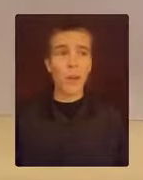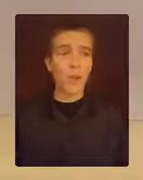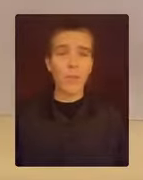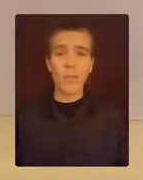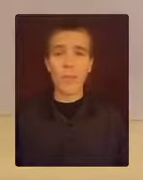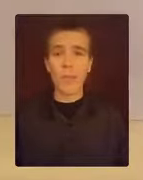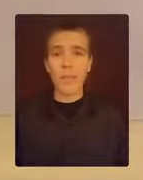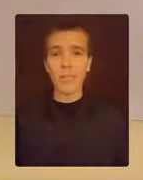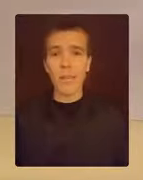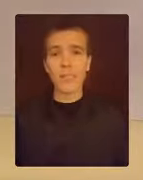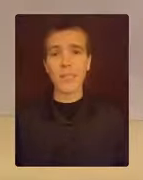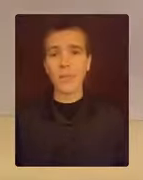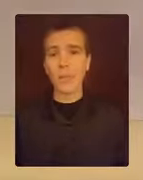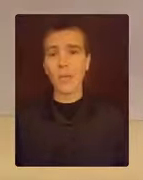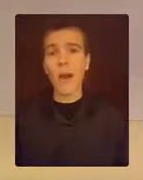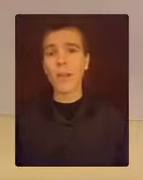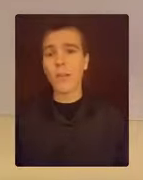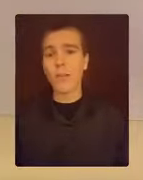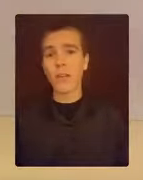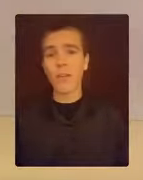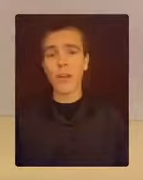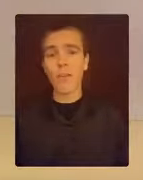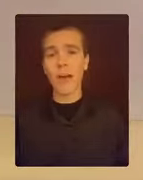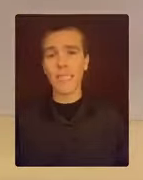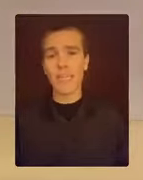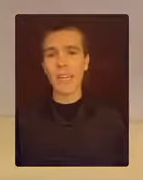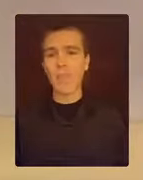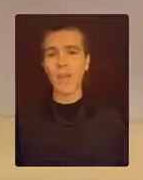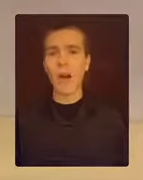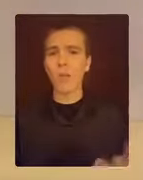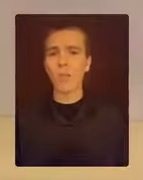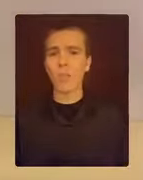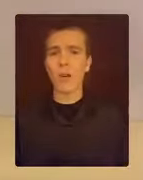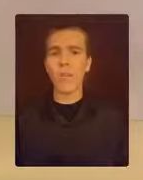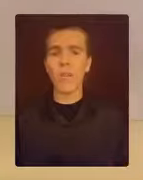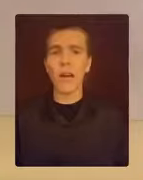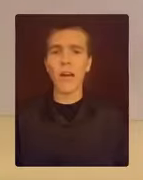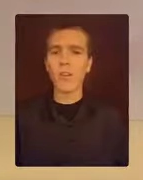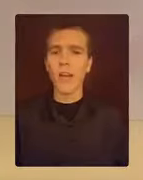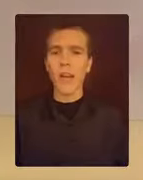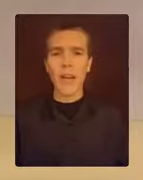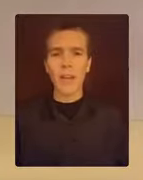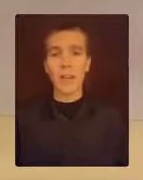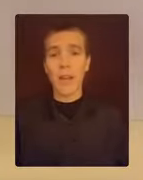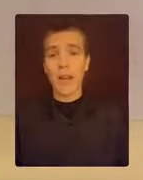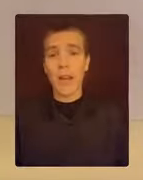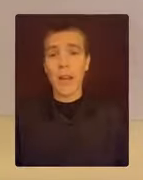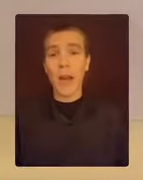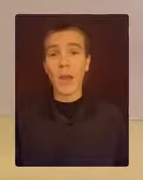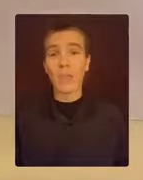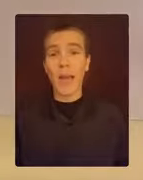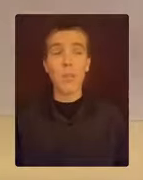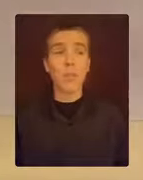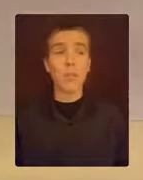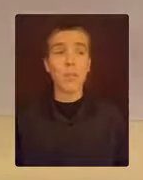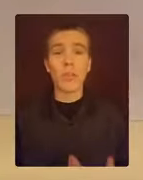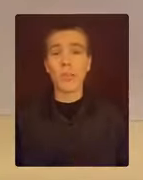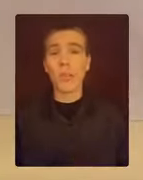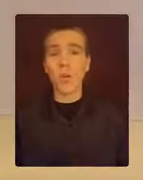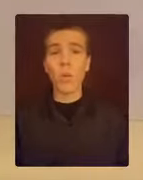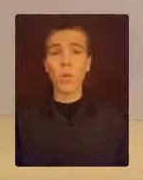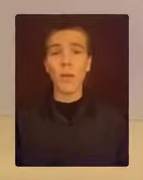to her for things that I had done prior to her passing, even though I was a small child, and I was able